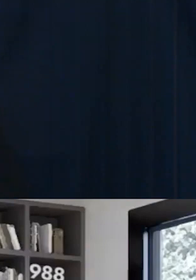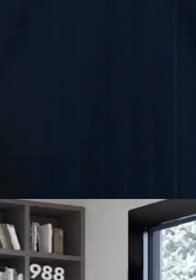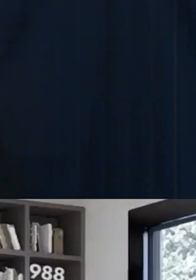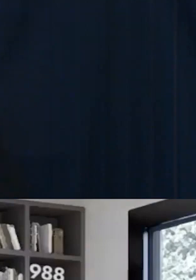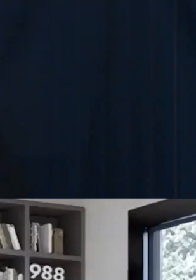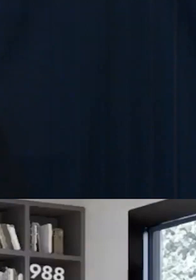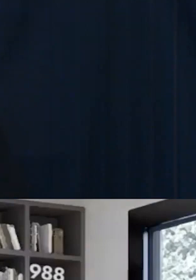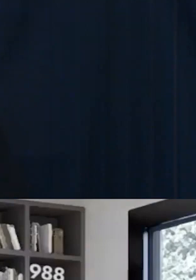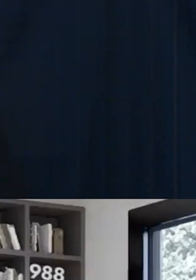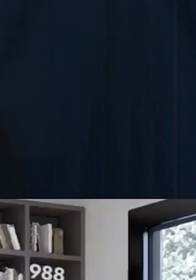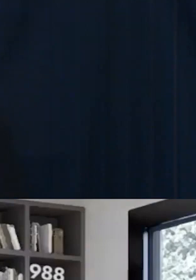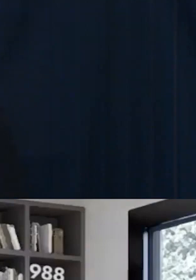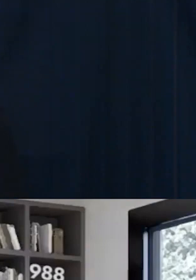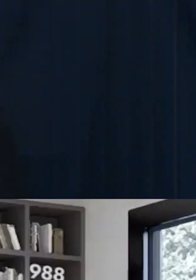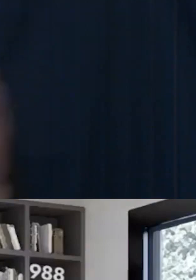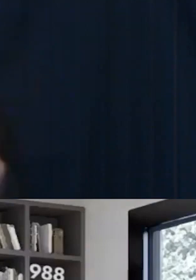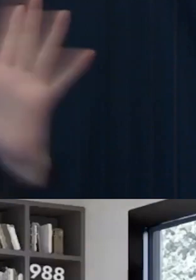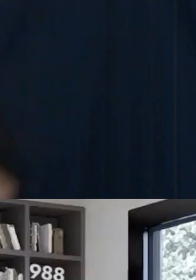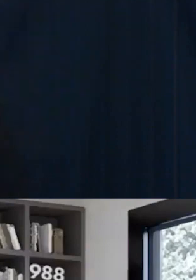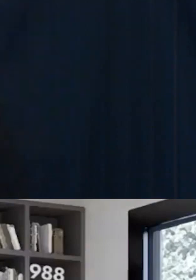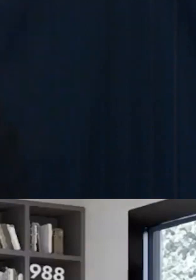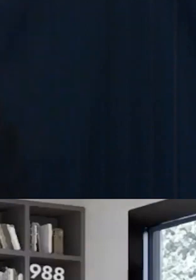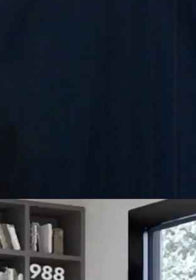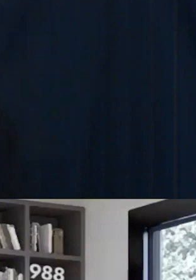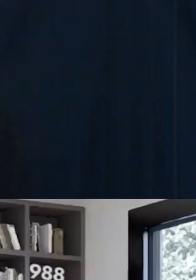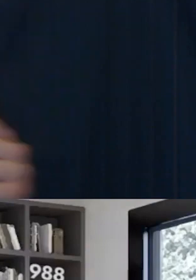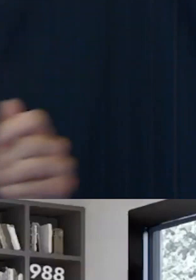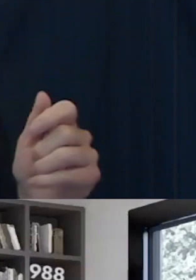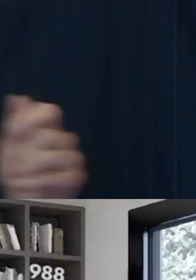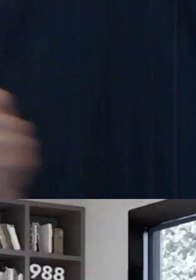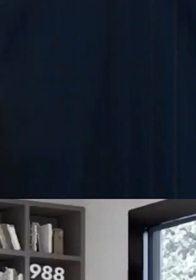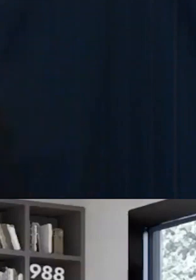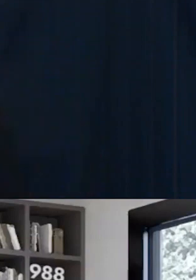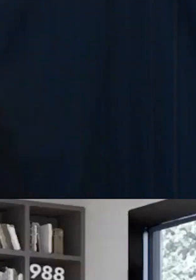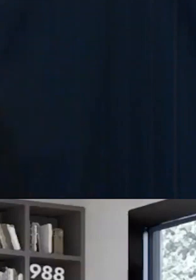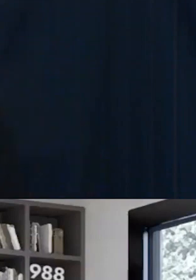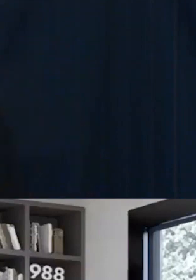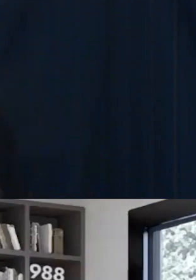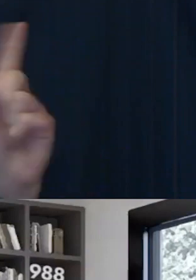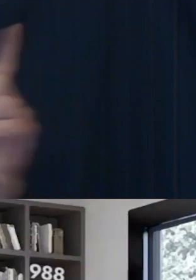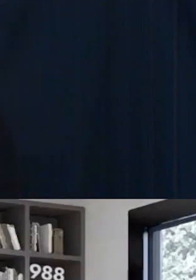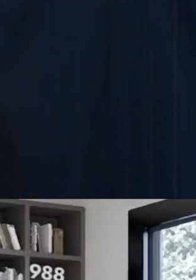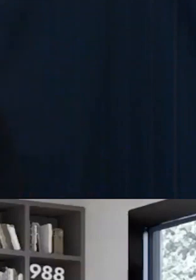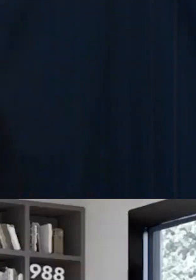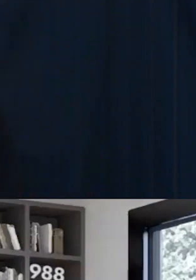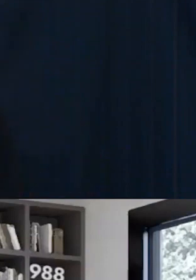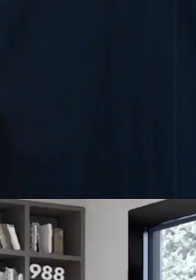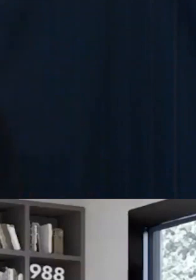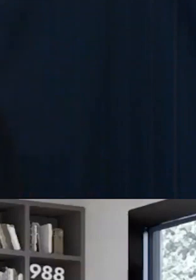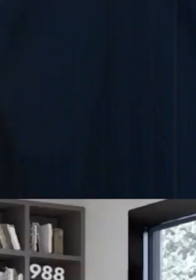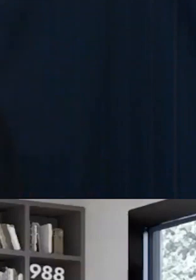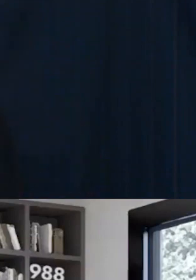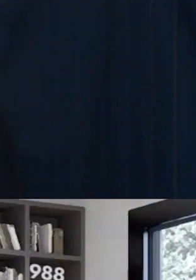crisis jam, all of us doing this together, Ursula, you leading us makes all the difference. So one of the most